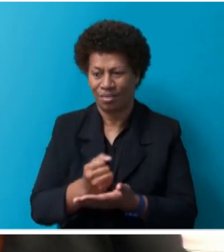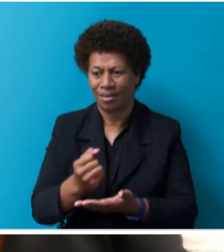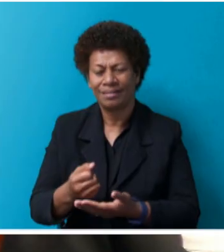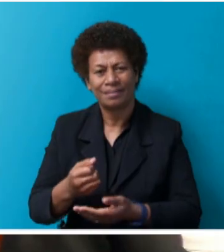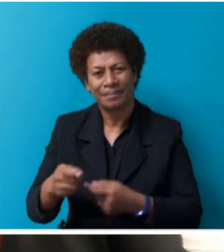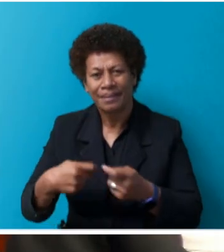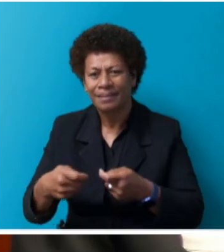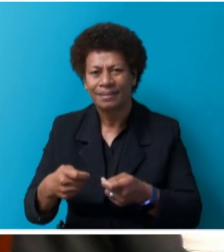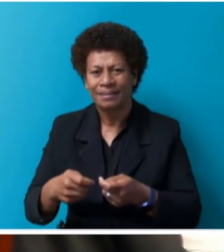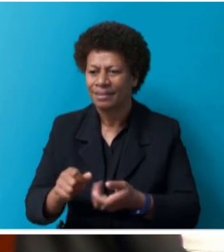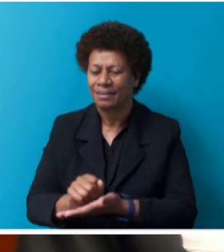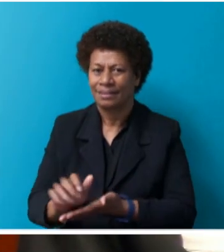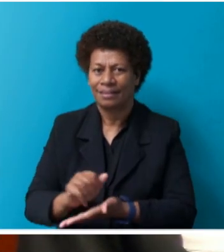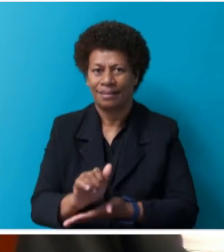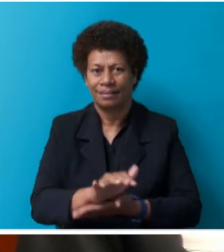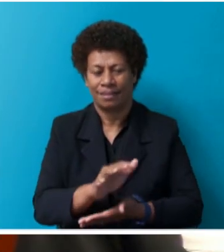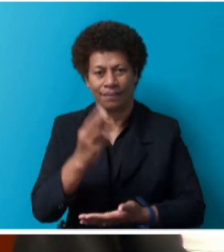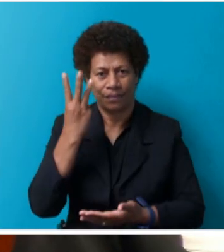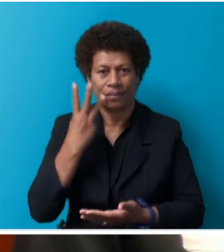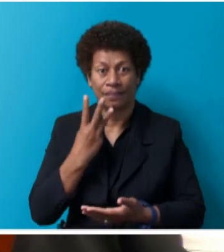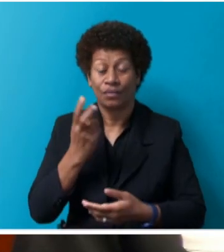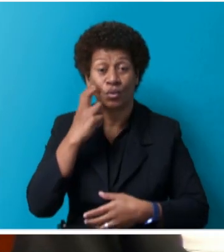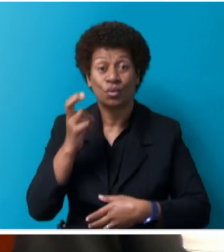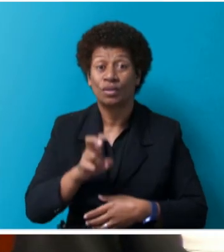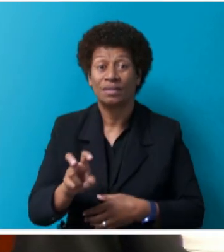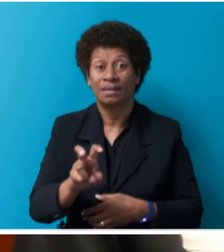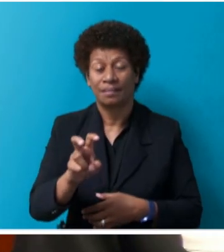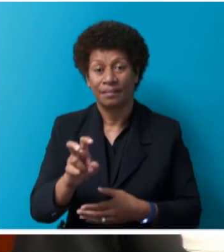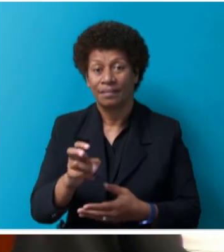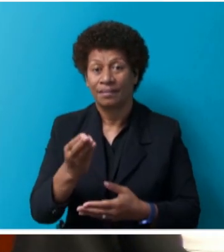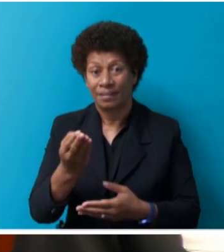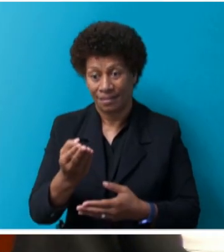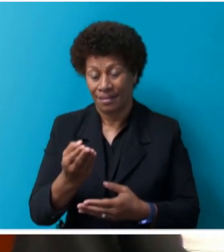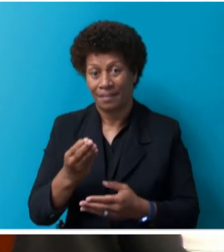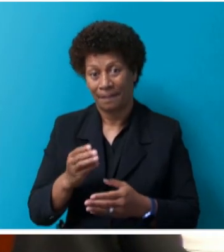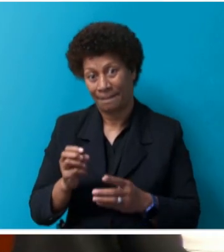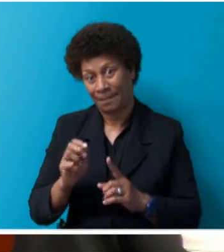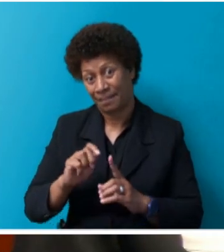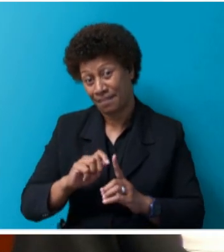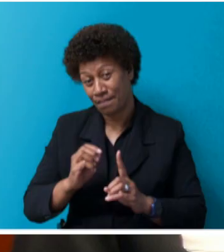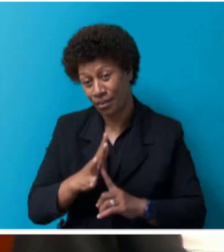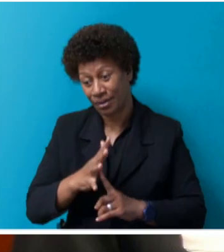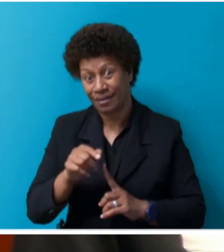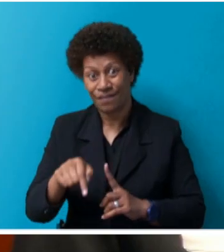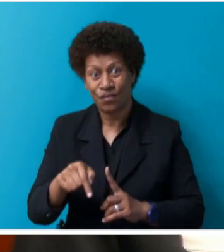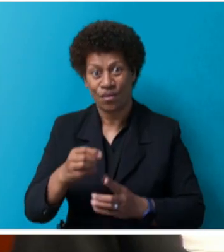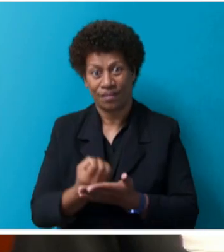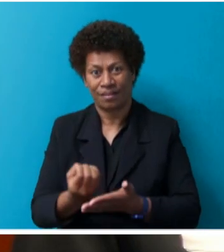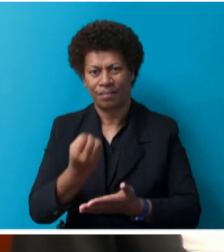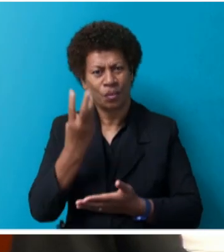supplies. Similarly, in tourism, a key pillar of Fiji's economy, women are integral as